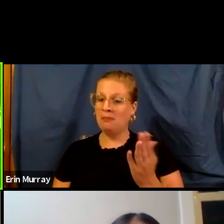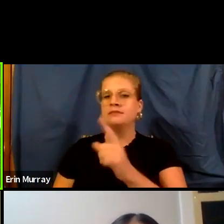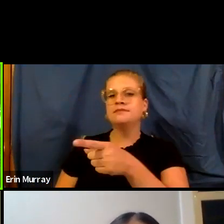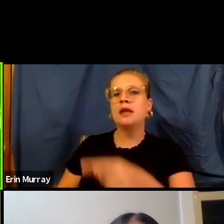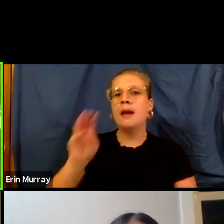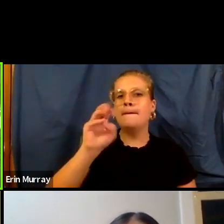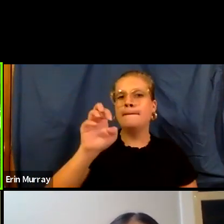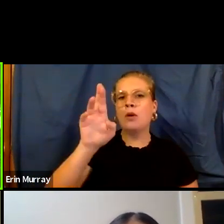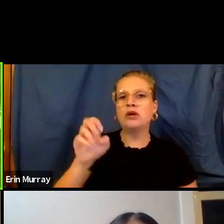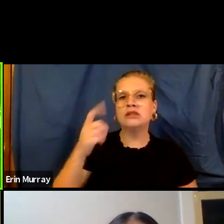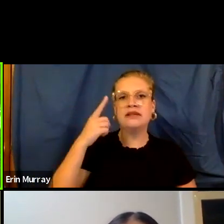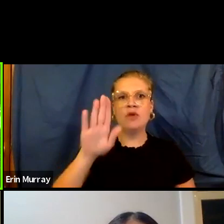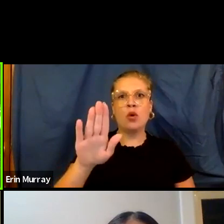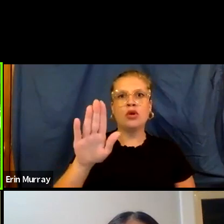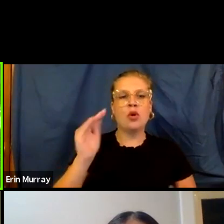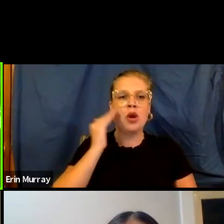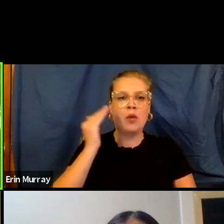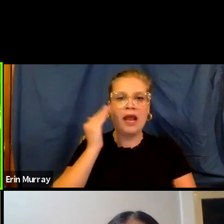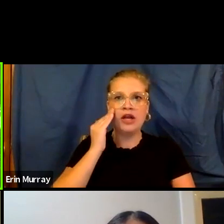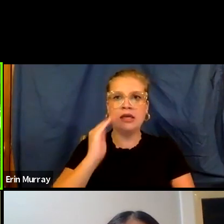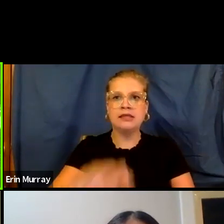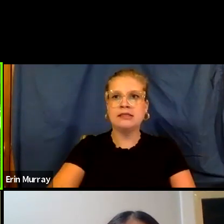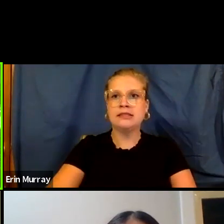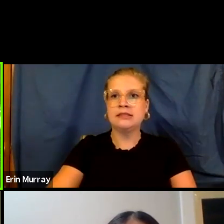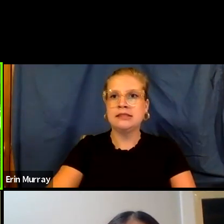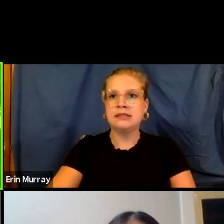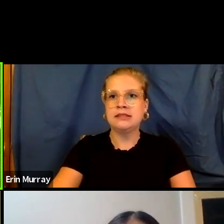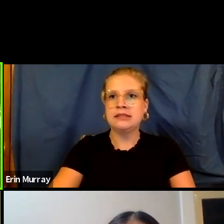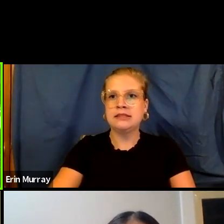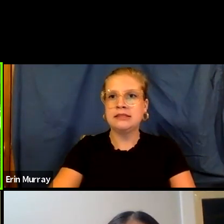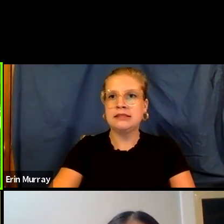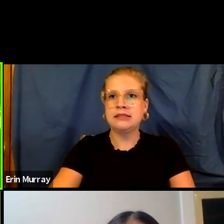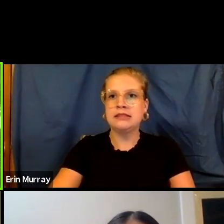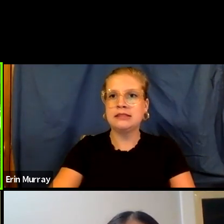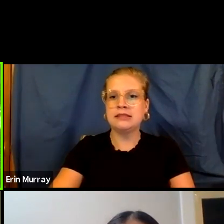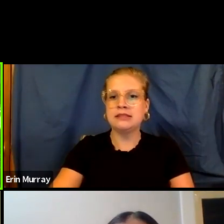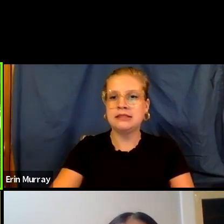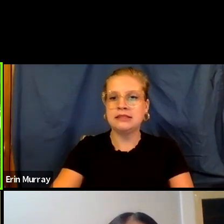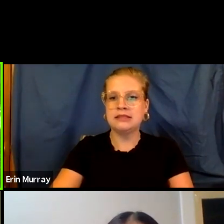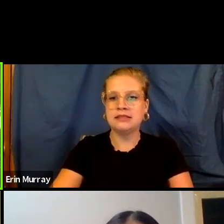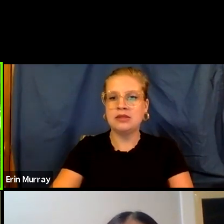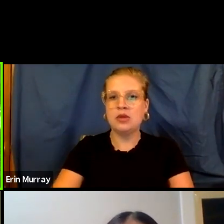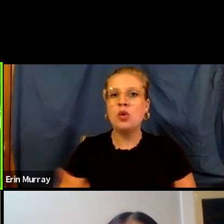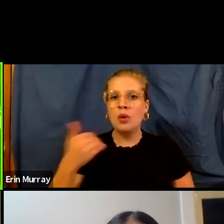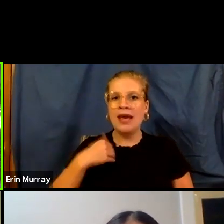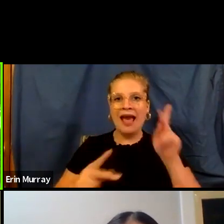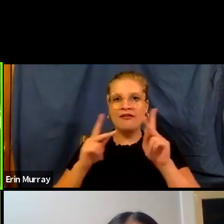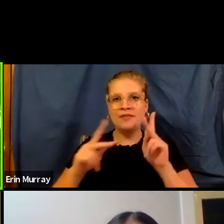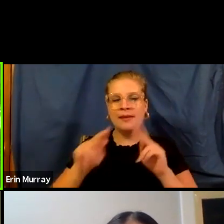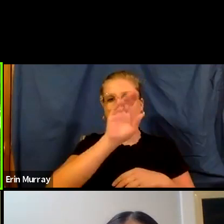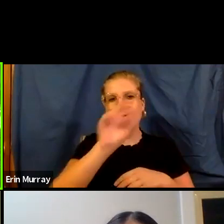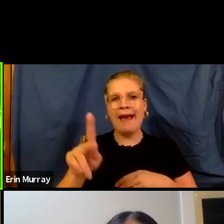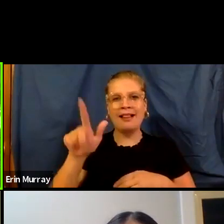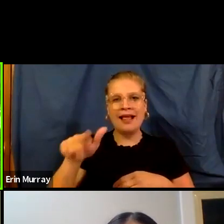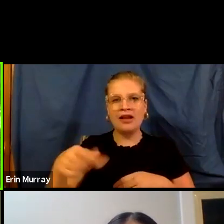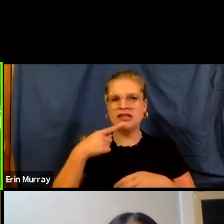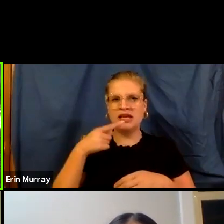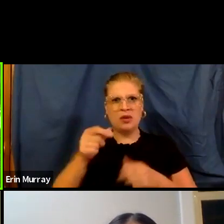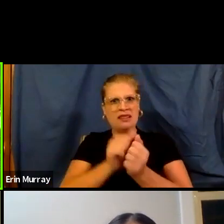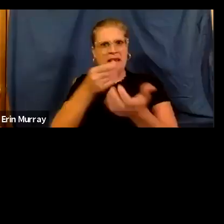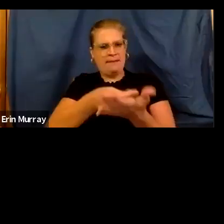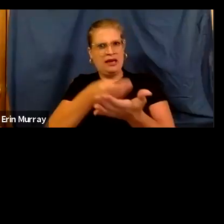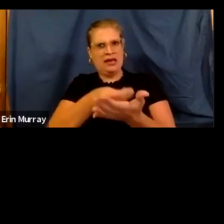guys' awareness, typically as part of the grant process, we have people come back later and say, you know, this is what happened with the funds, and give us